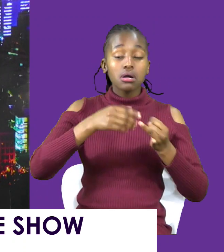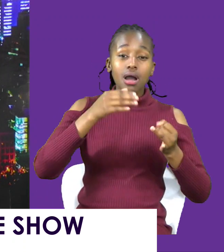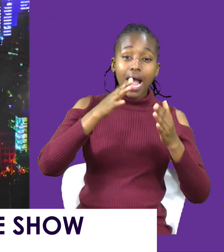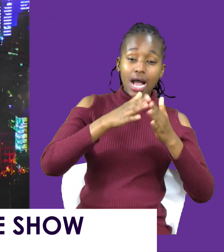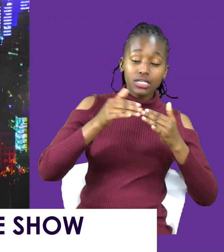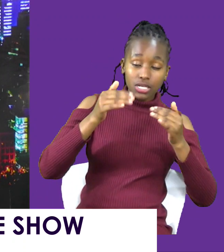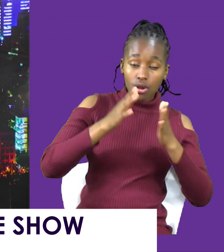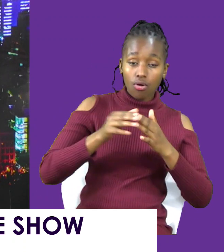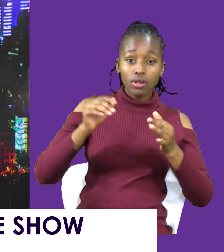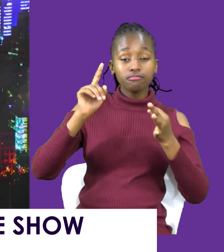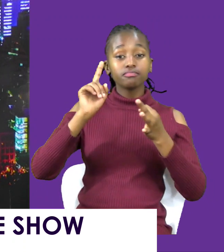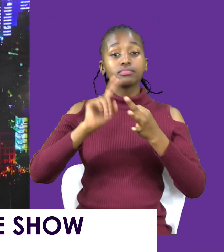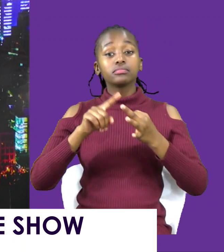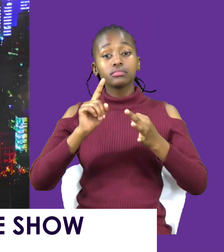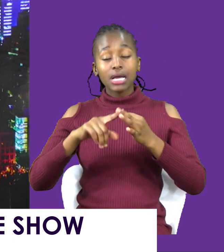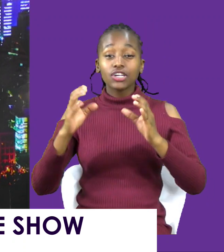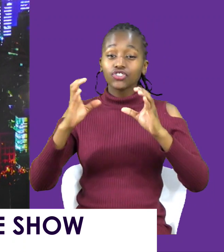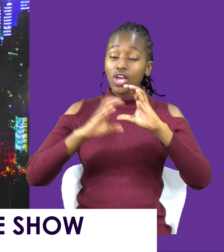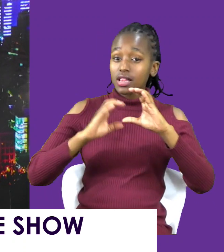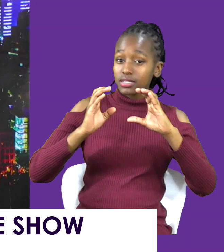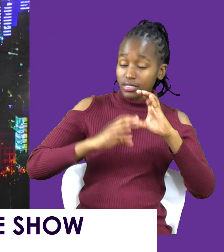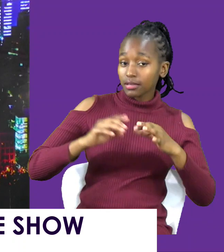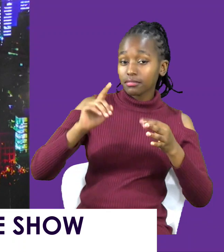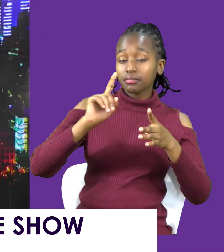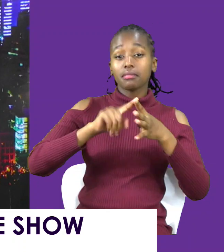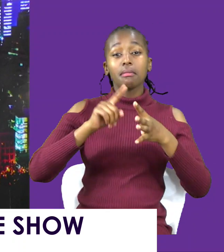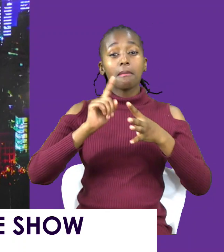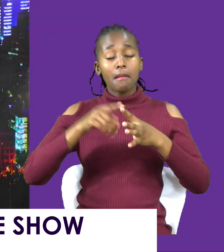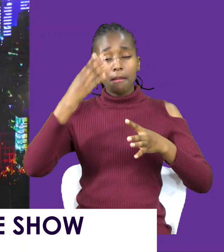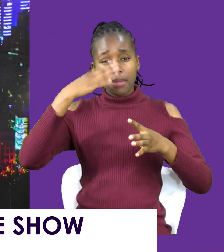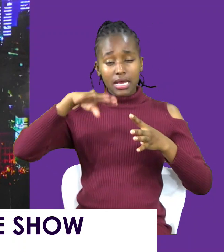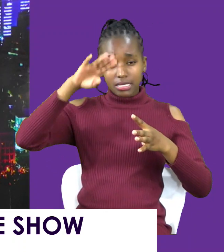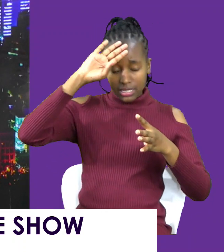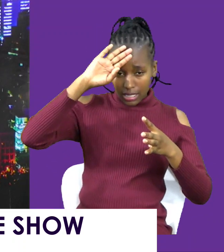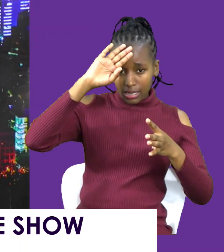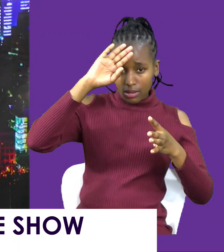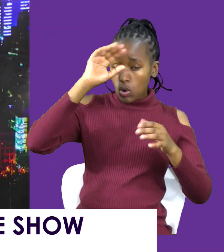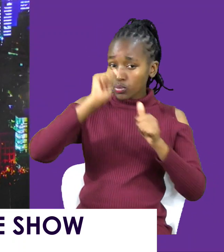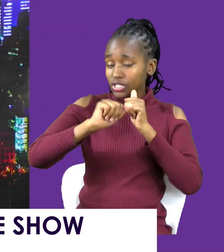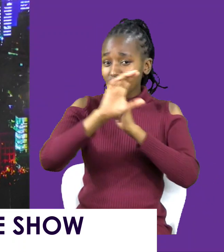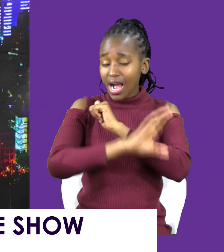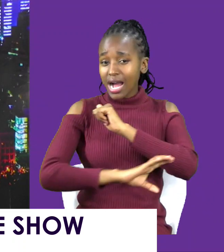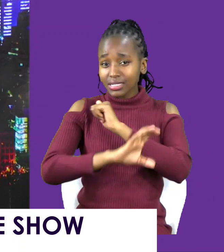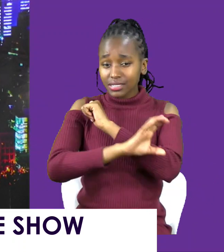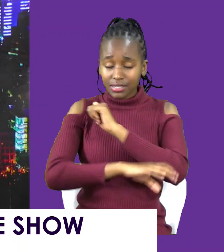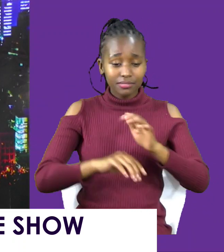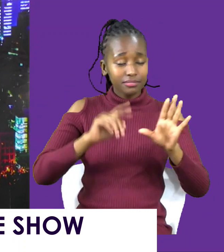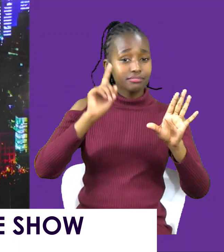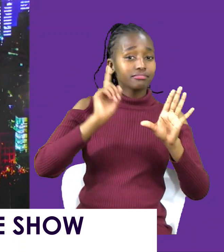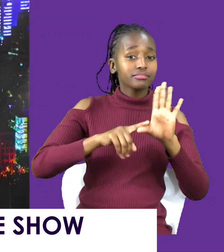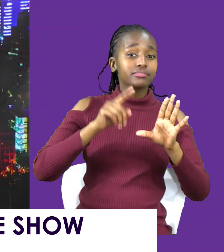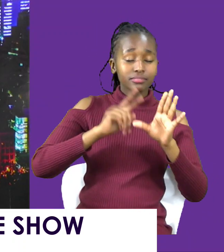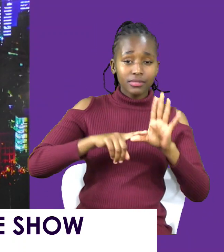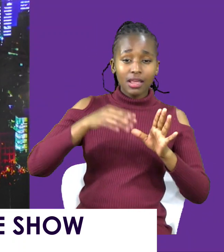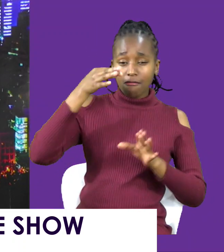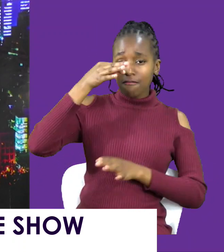a country, or you may be facing France as a nation. You know, as a